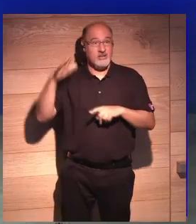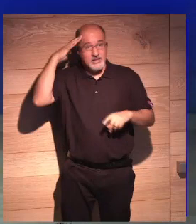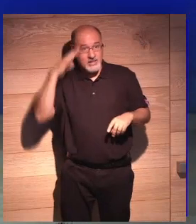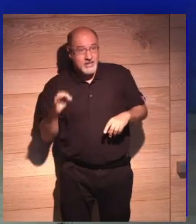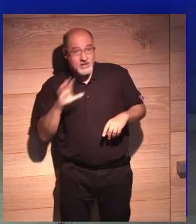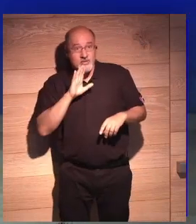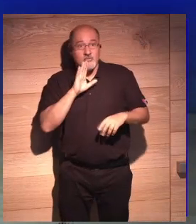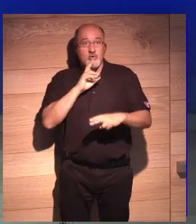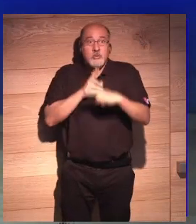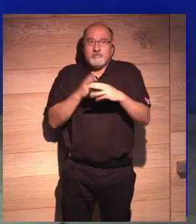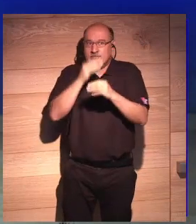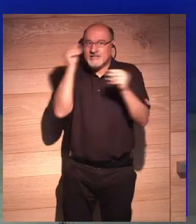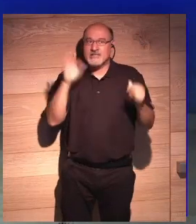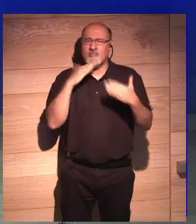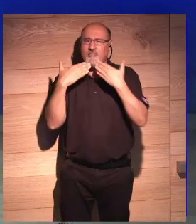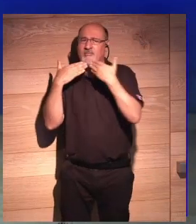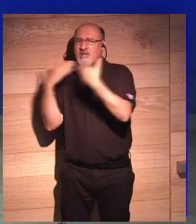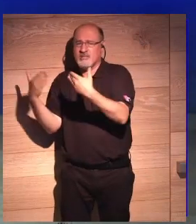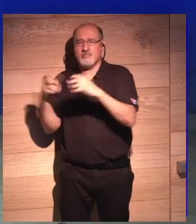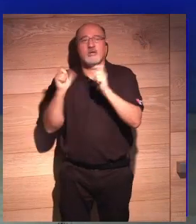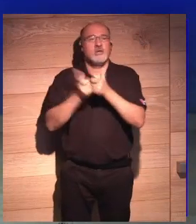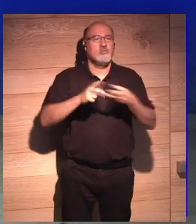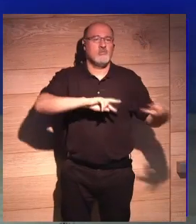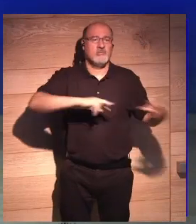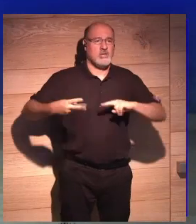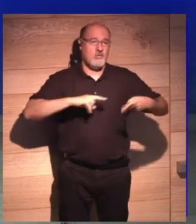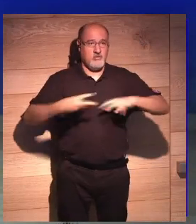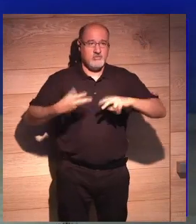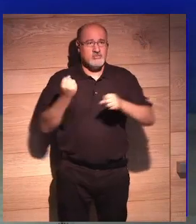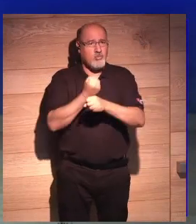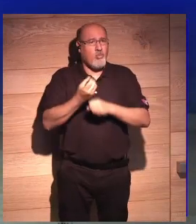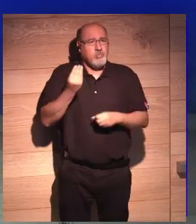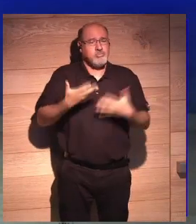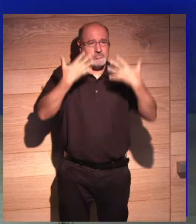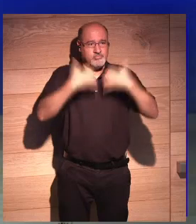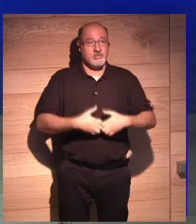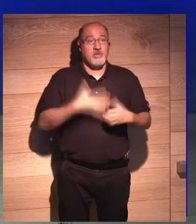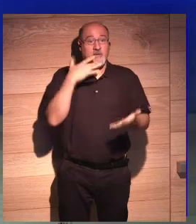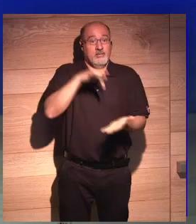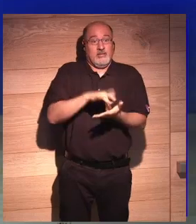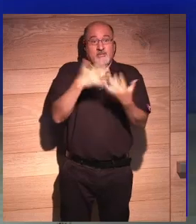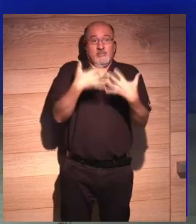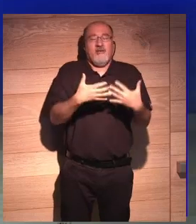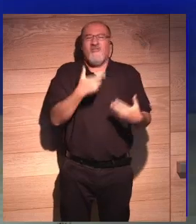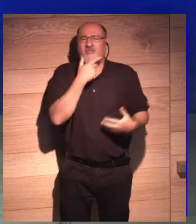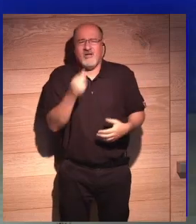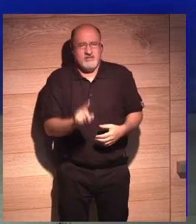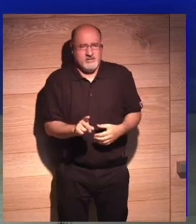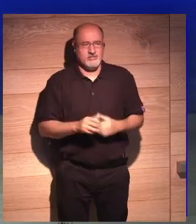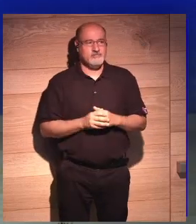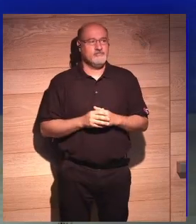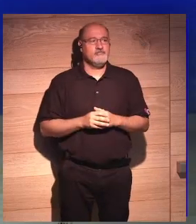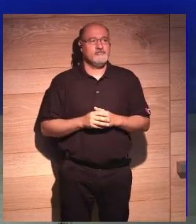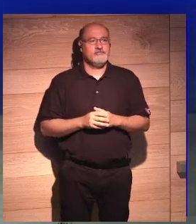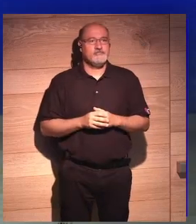We have a whole team that are excellent. I don't know their names, but I always thank them for the great work that they do. It is not easy at